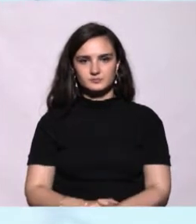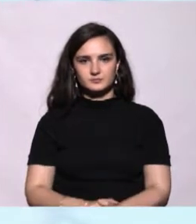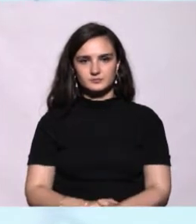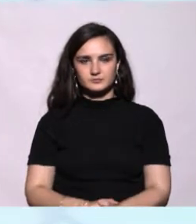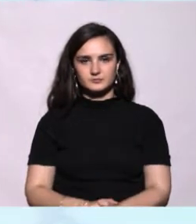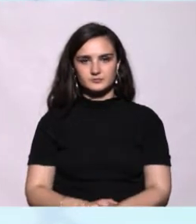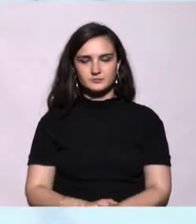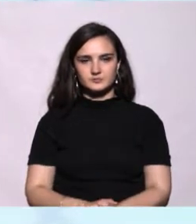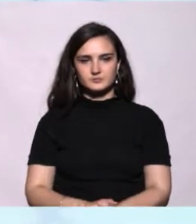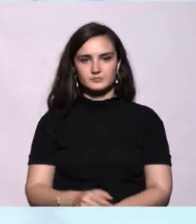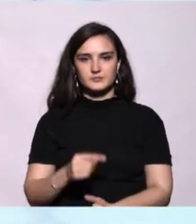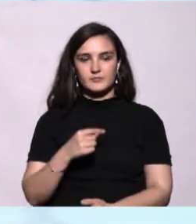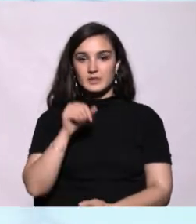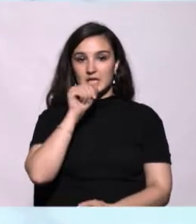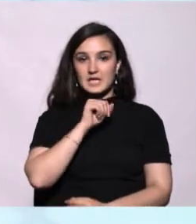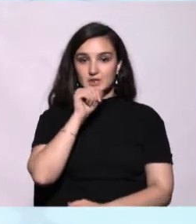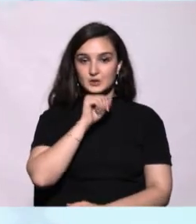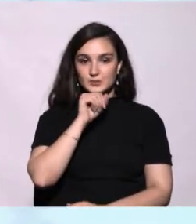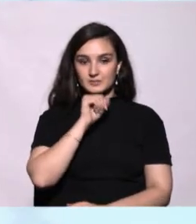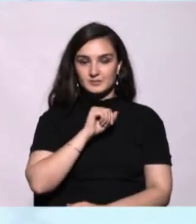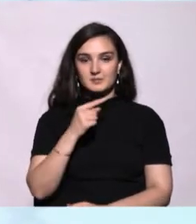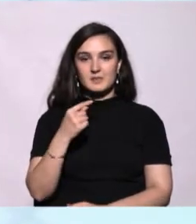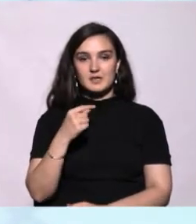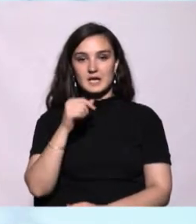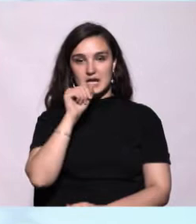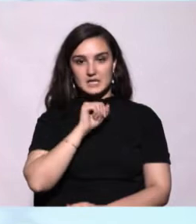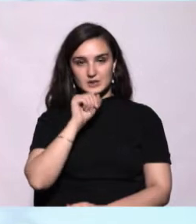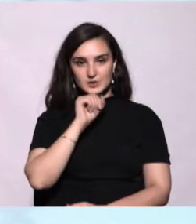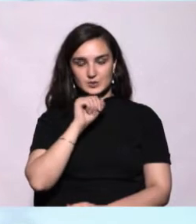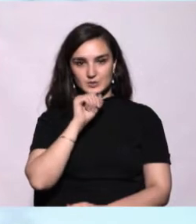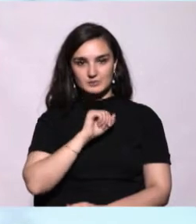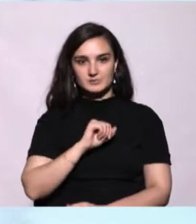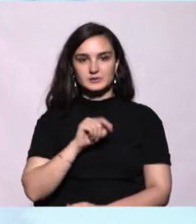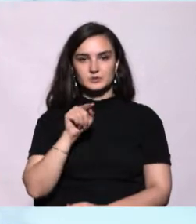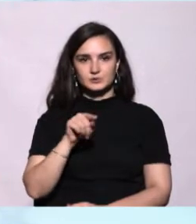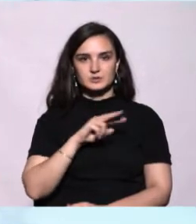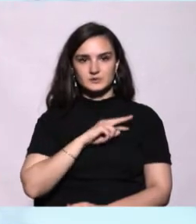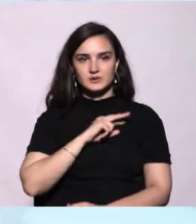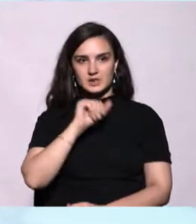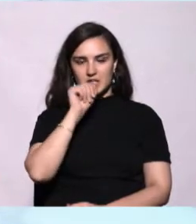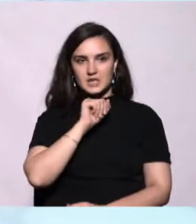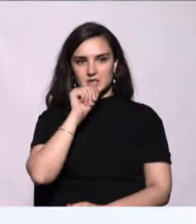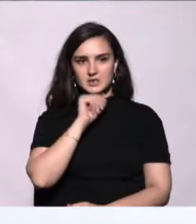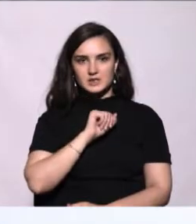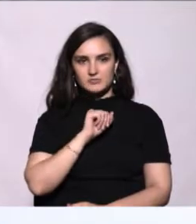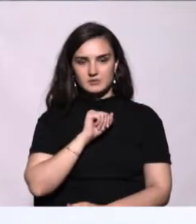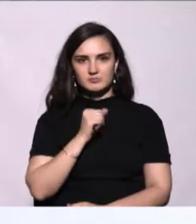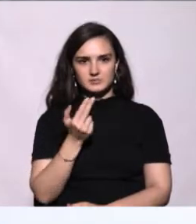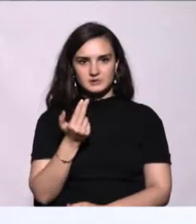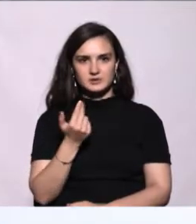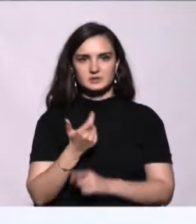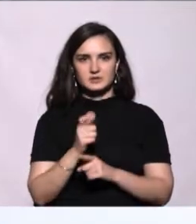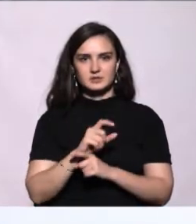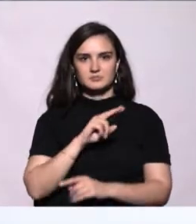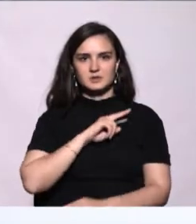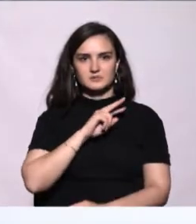like ice cream, ice cream. Miss Amanda, do you like ice cream? Mmm, Eto,